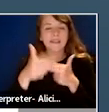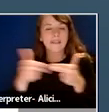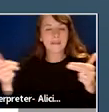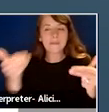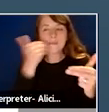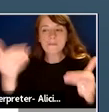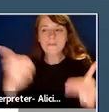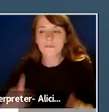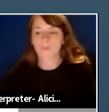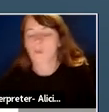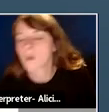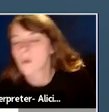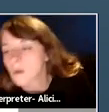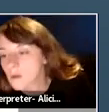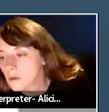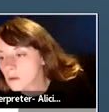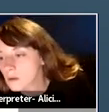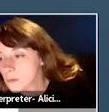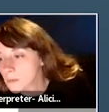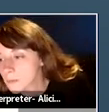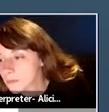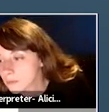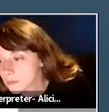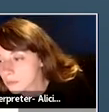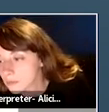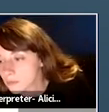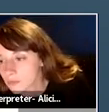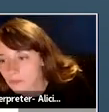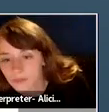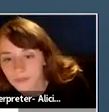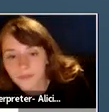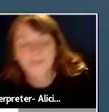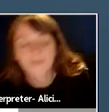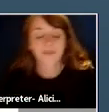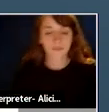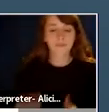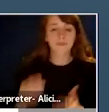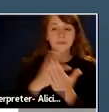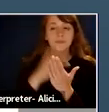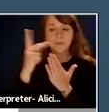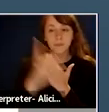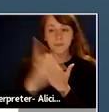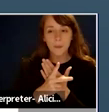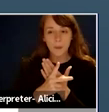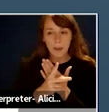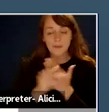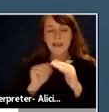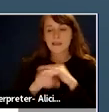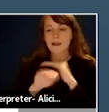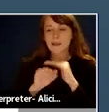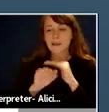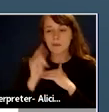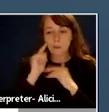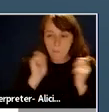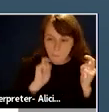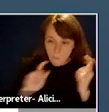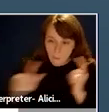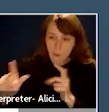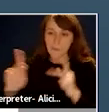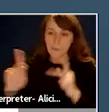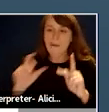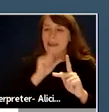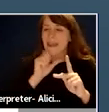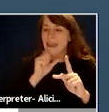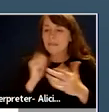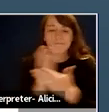And just for an overview, the programs we offer are accessible to people of all ages and all abilities, including those with disabilities. About